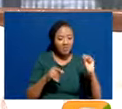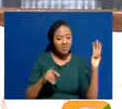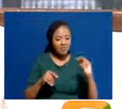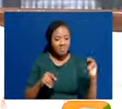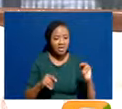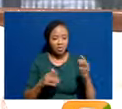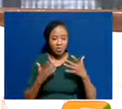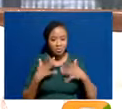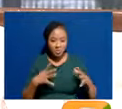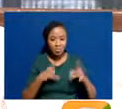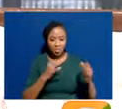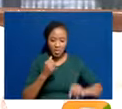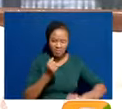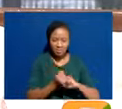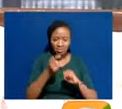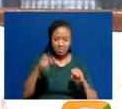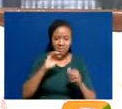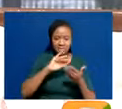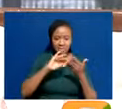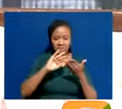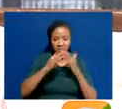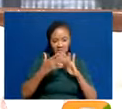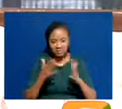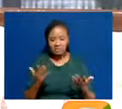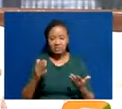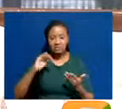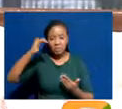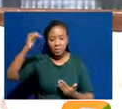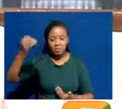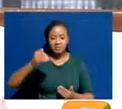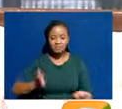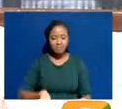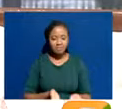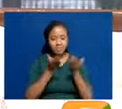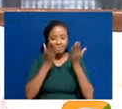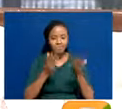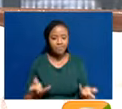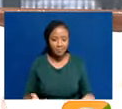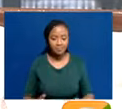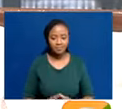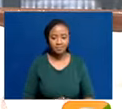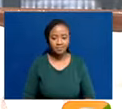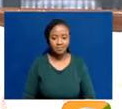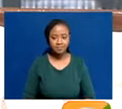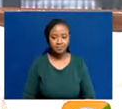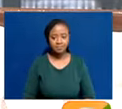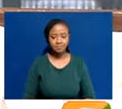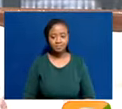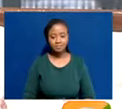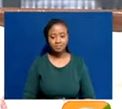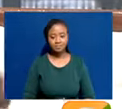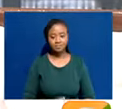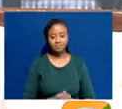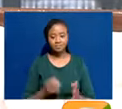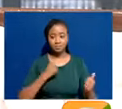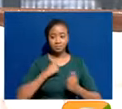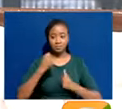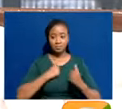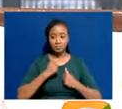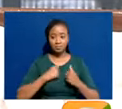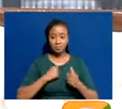vibrant, move, you know, let resources up? My GDP in Nairobi is $28 billion. Rwanda as a country is